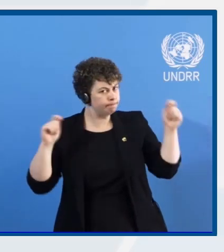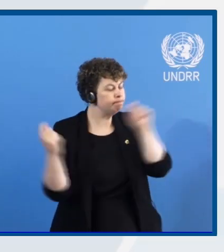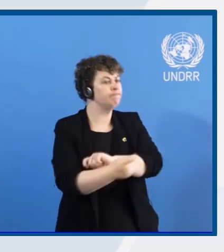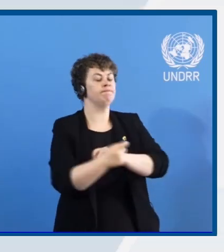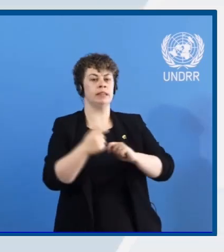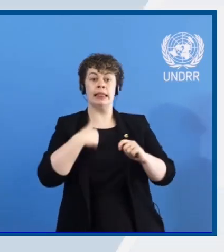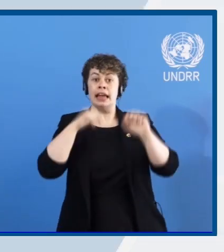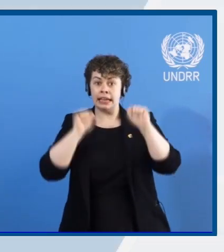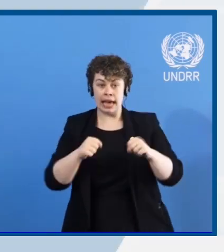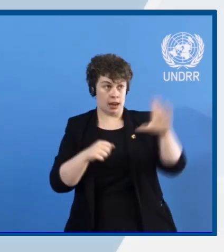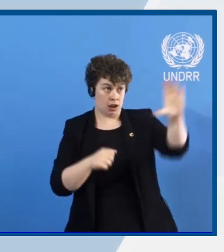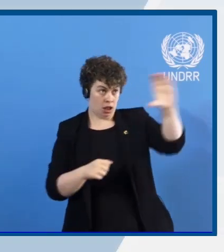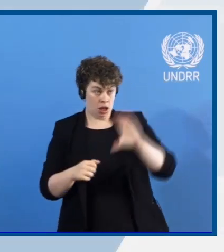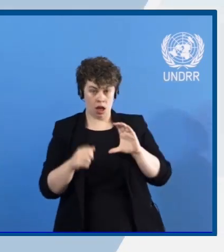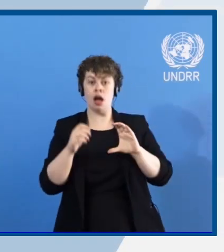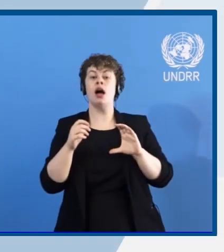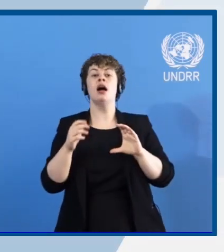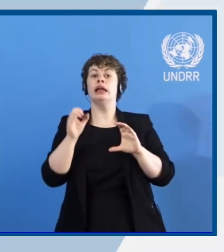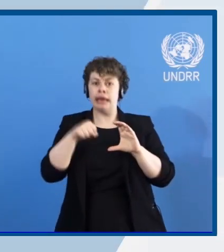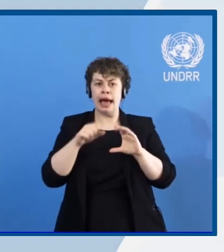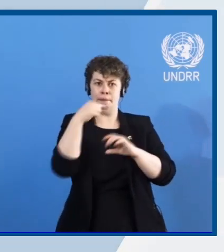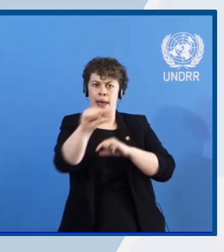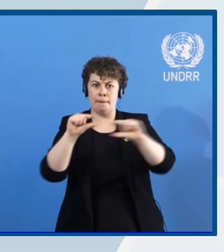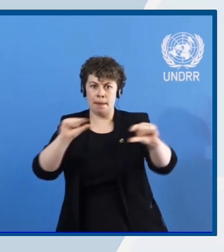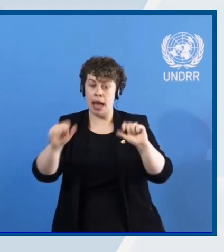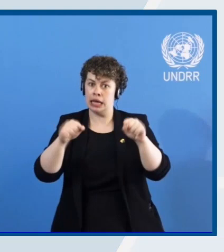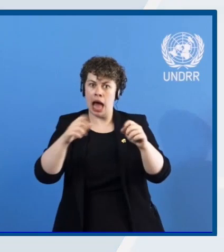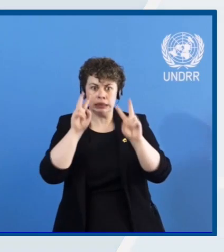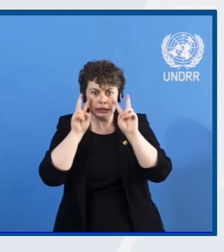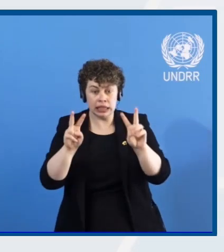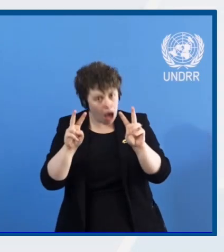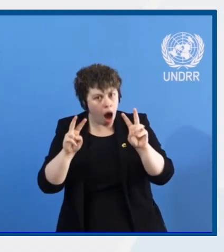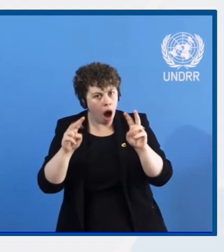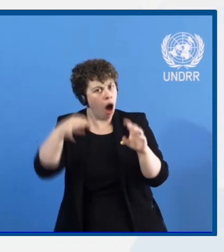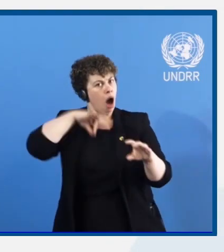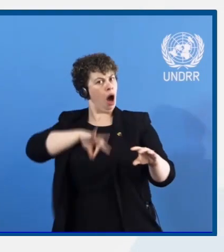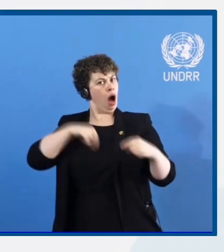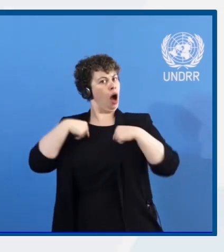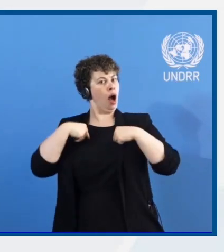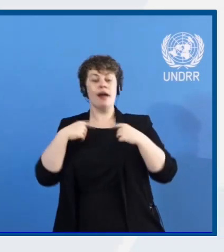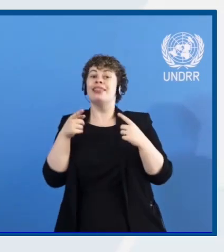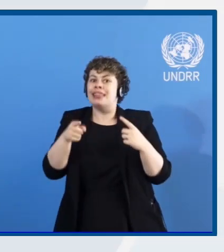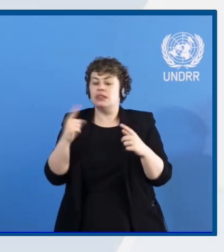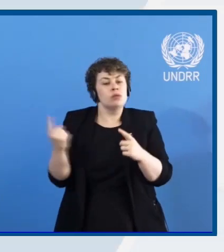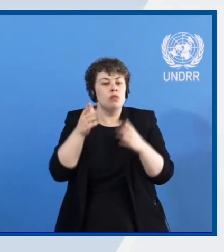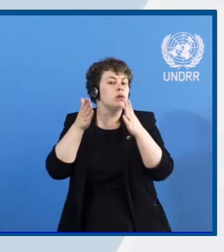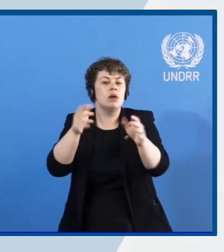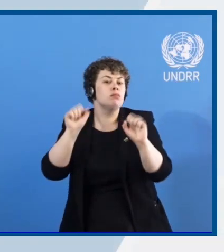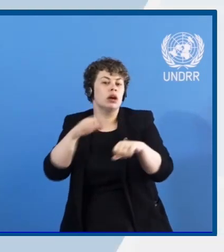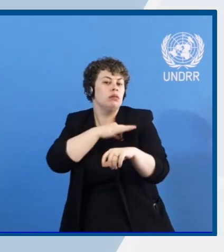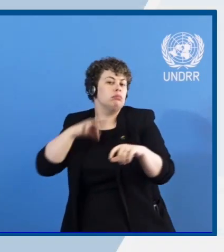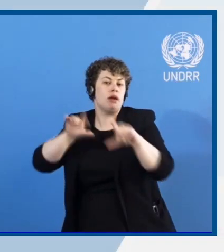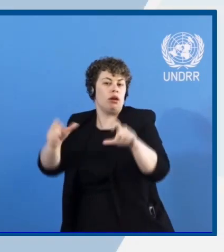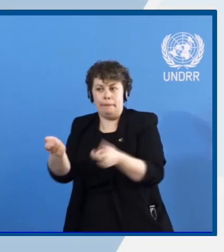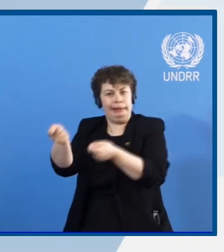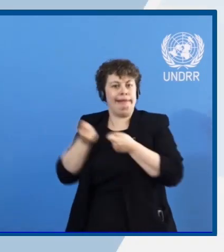increase the returns and to lower the risk, and otherwise involving private sector and private capital in anything climate adaptation and disaster